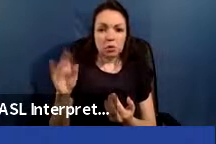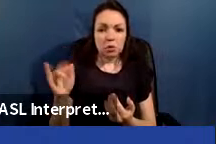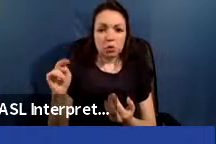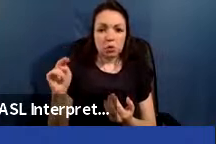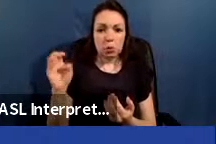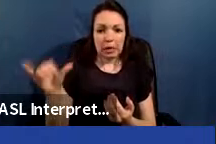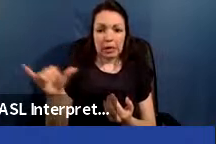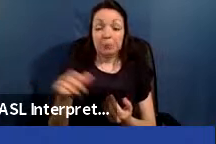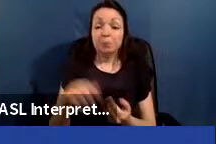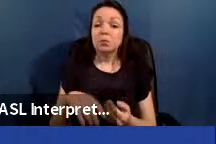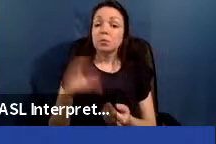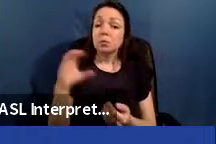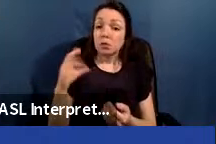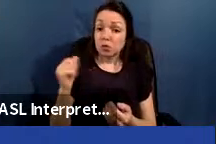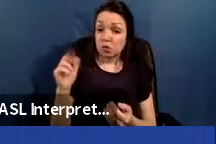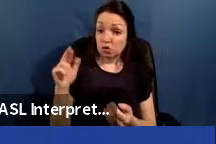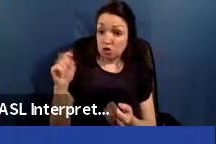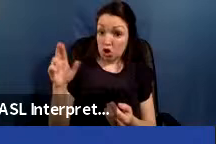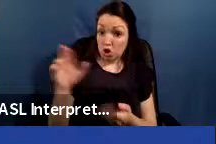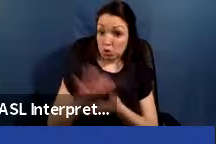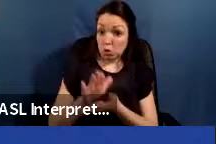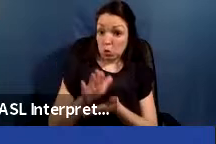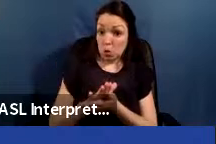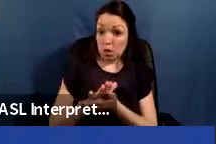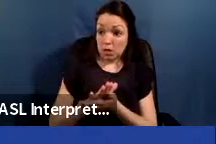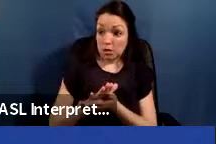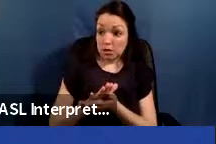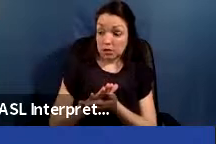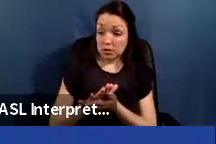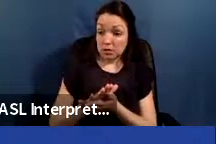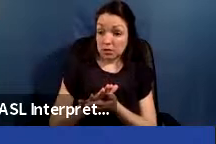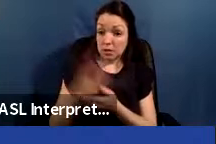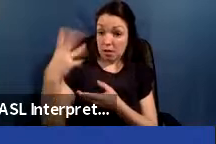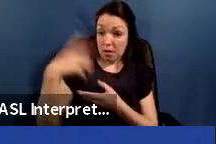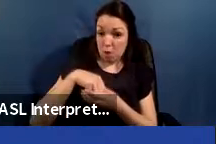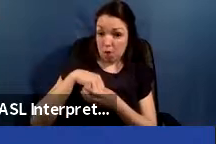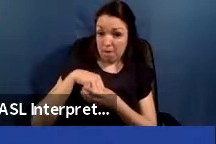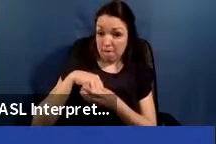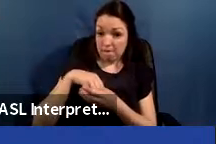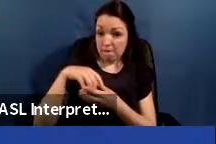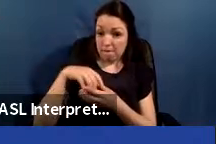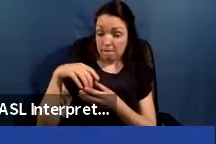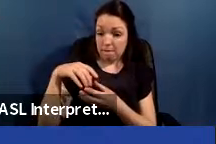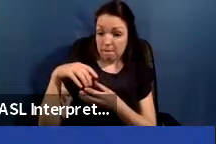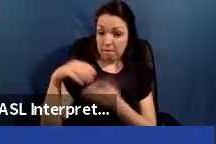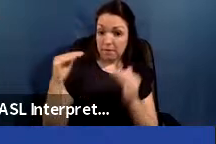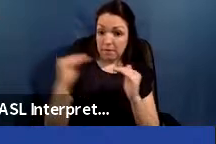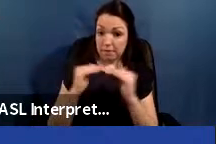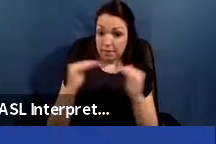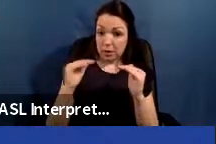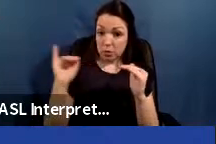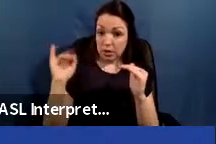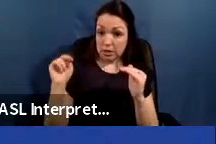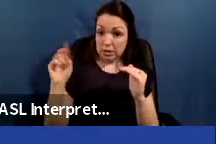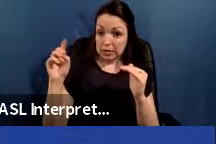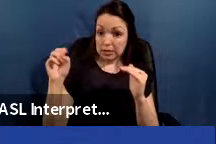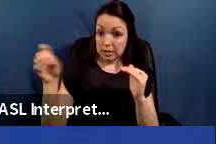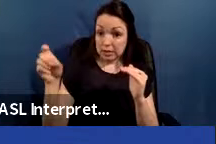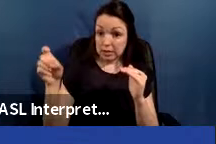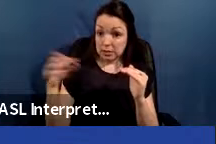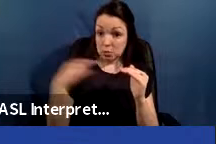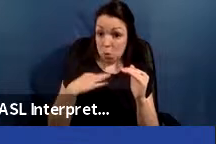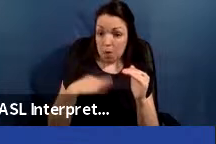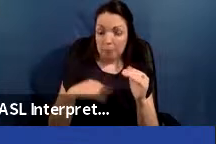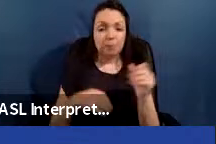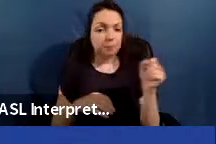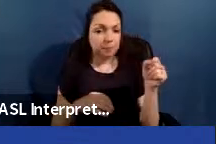are charter schools in CPS owned are charter schools a part of the equity index score? Yes,